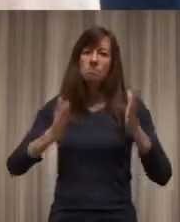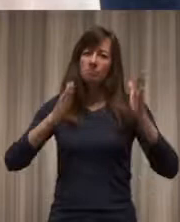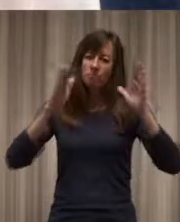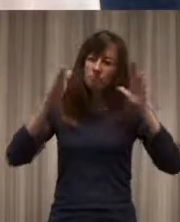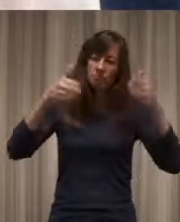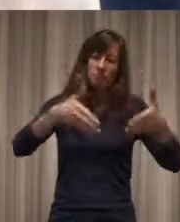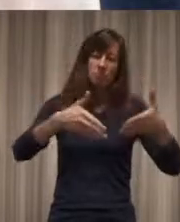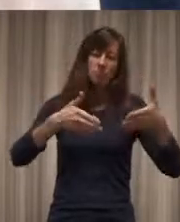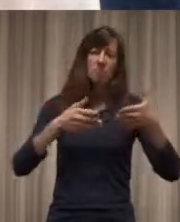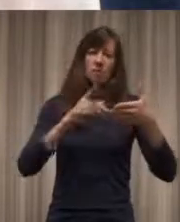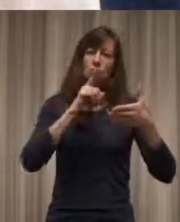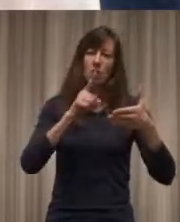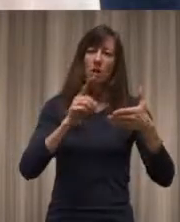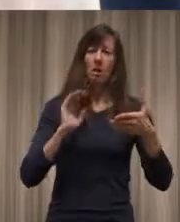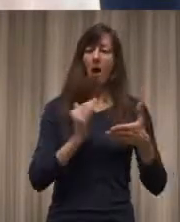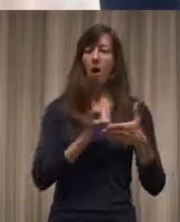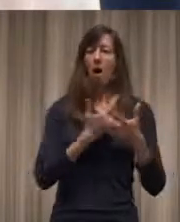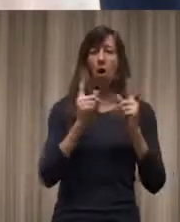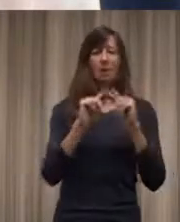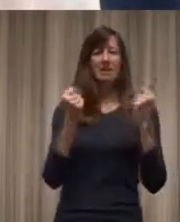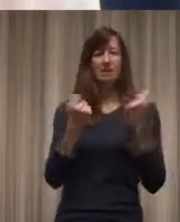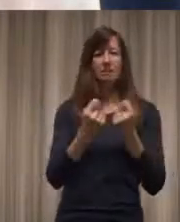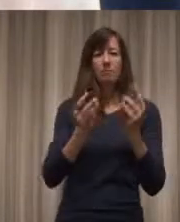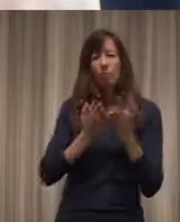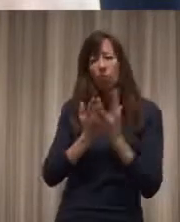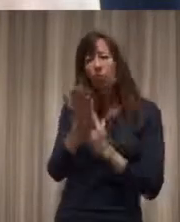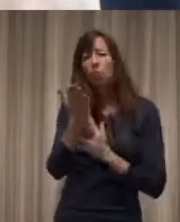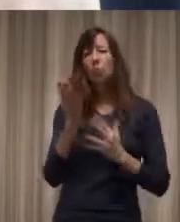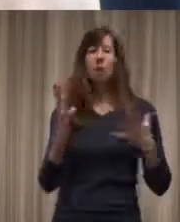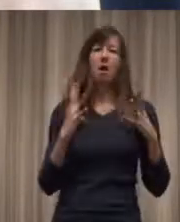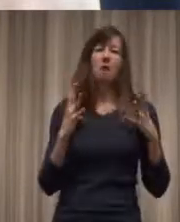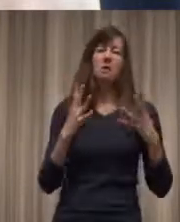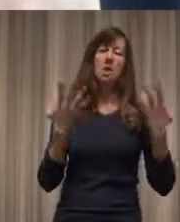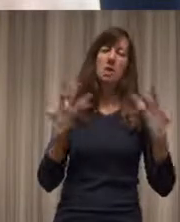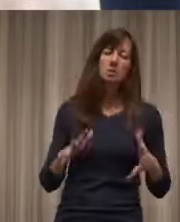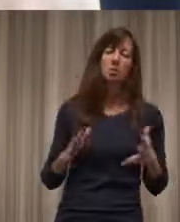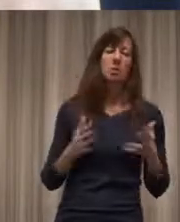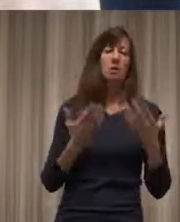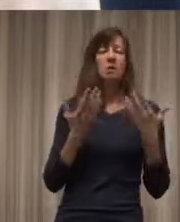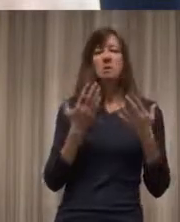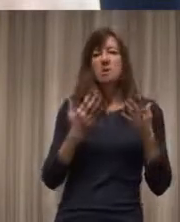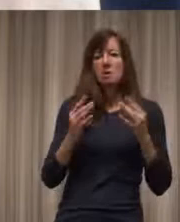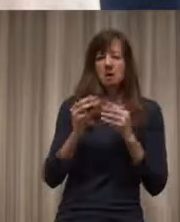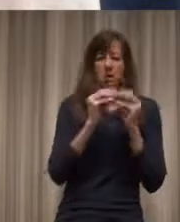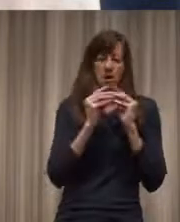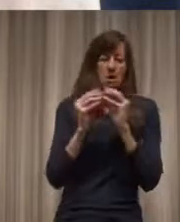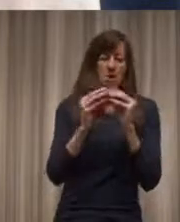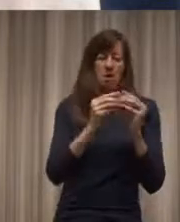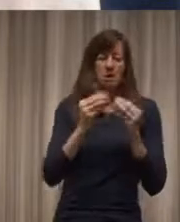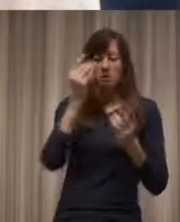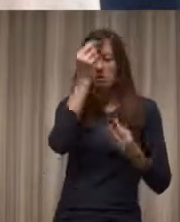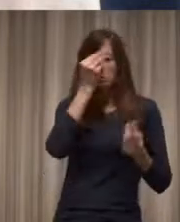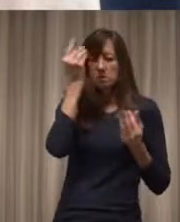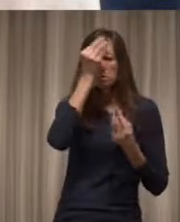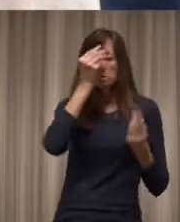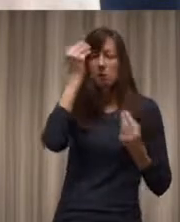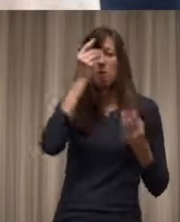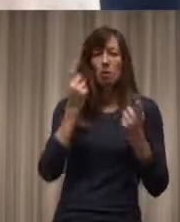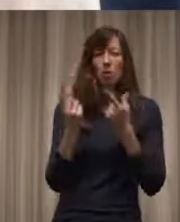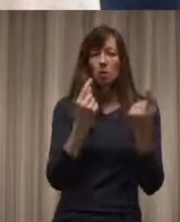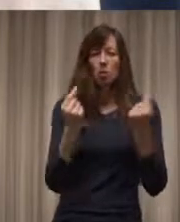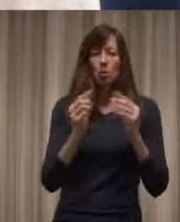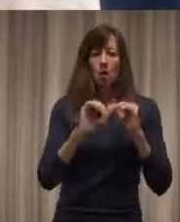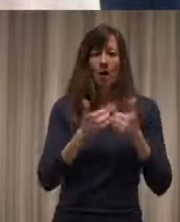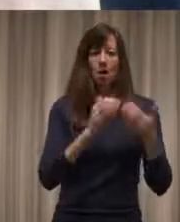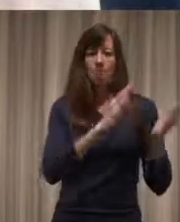team here planning this through the holiday period, through New Year's Eve, through all those holidays to get this right, we will continue to bring that same